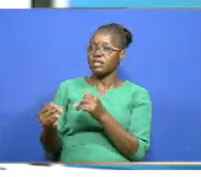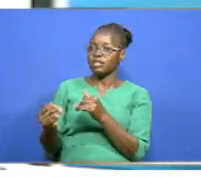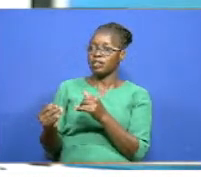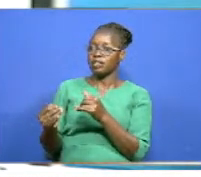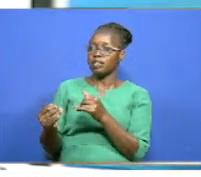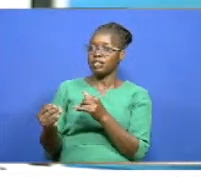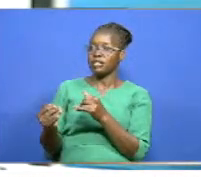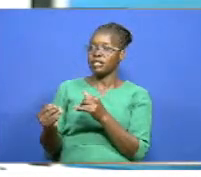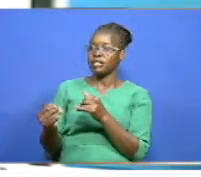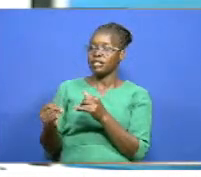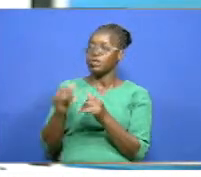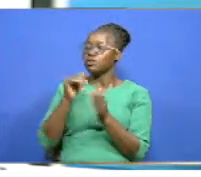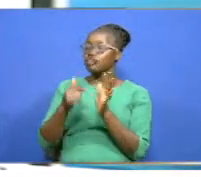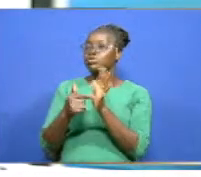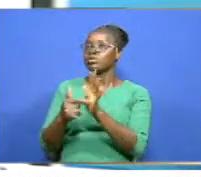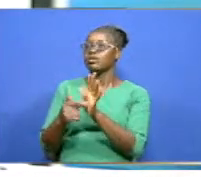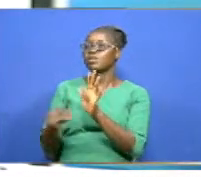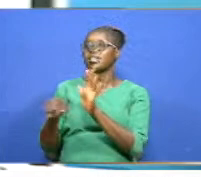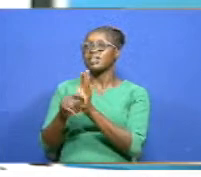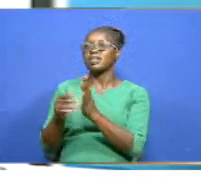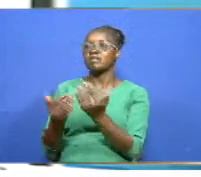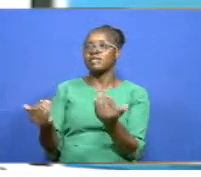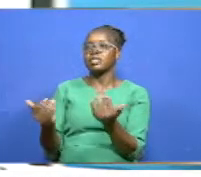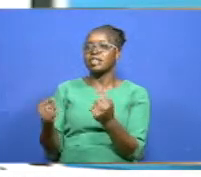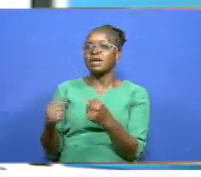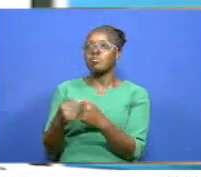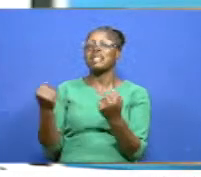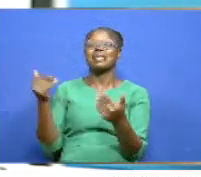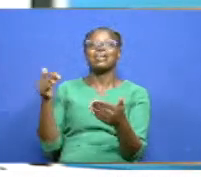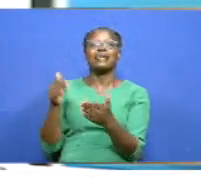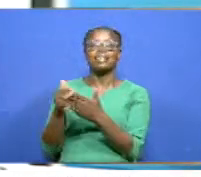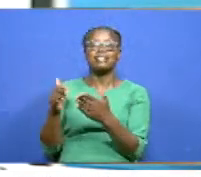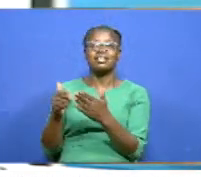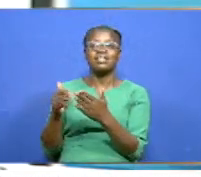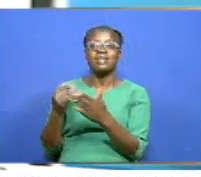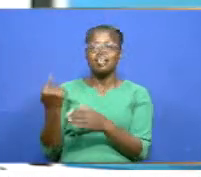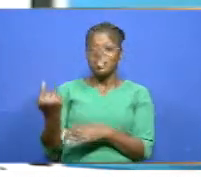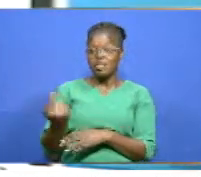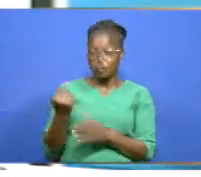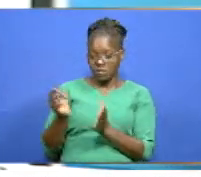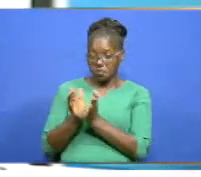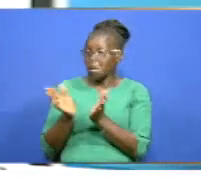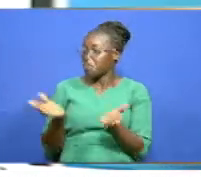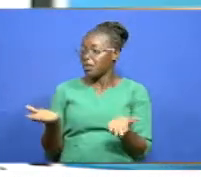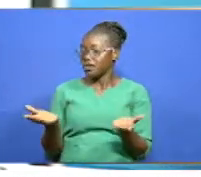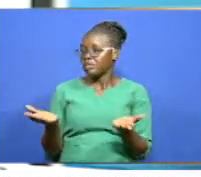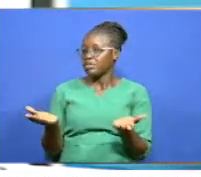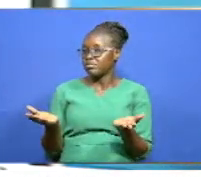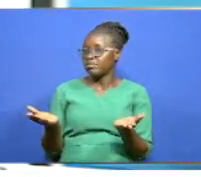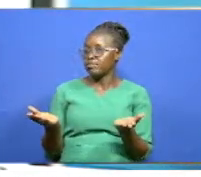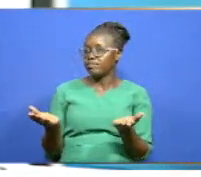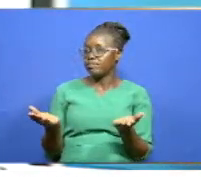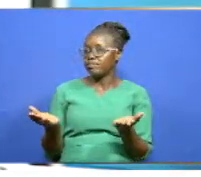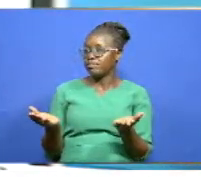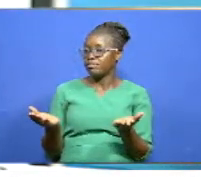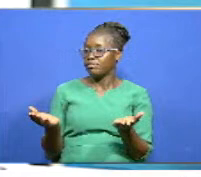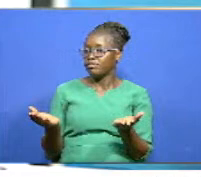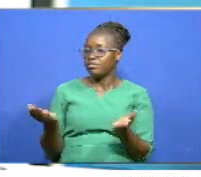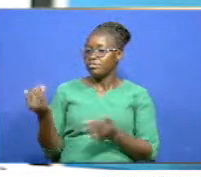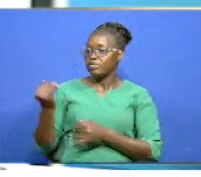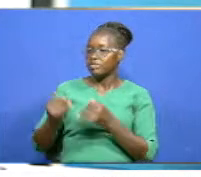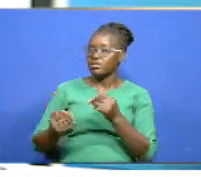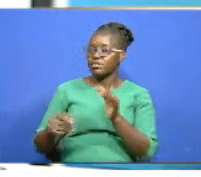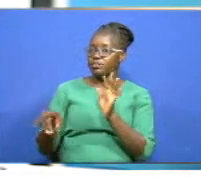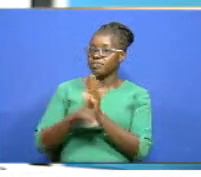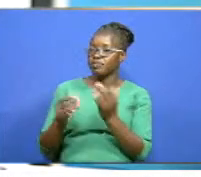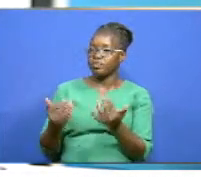not showcasing the negative things that are happening against innocent public. So in the long run, the